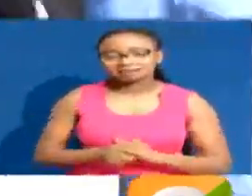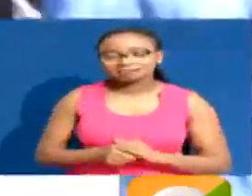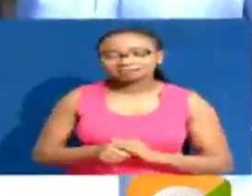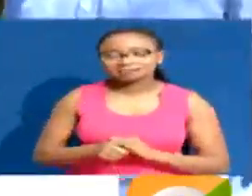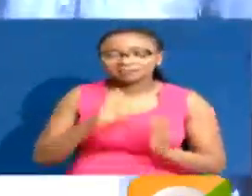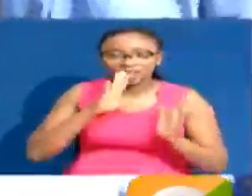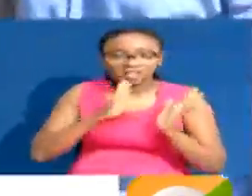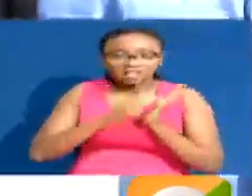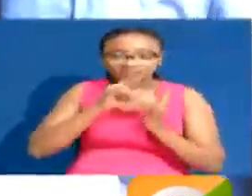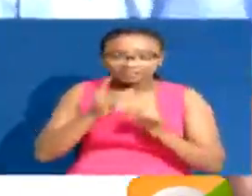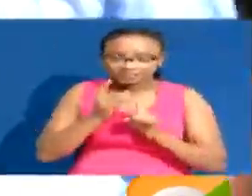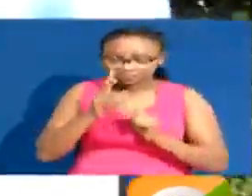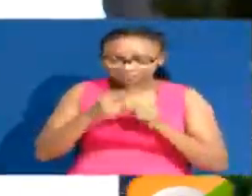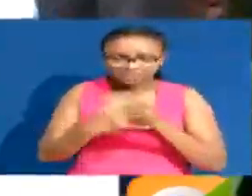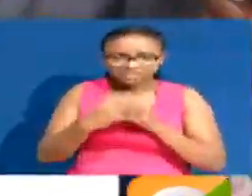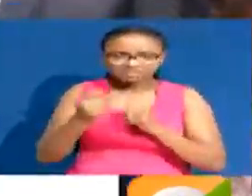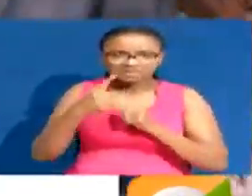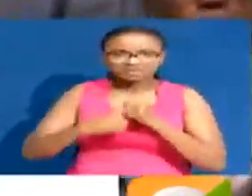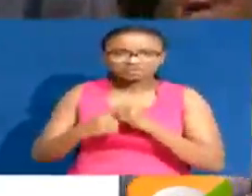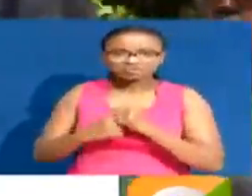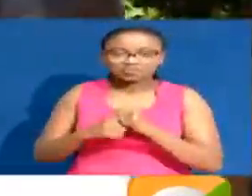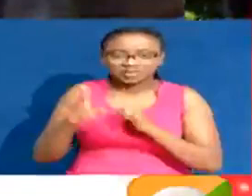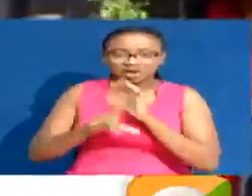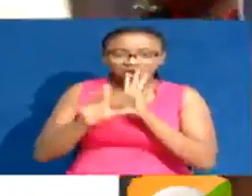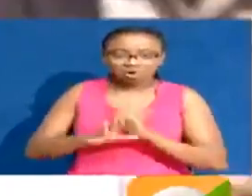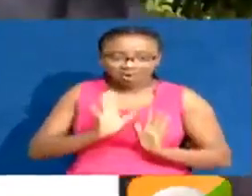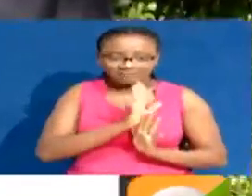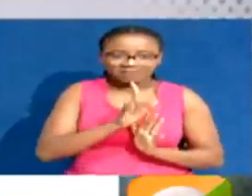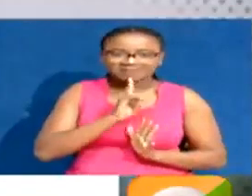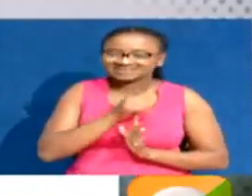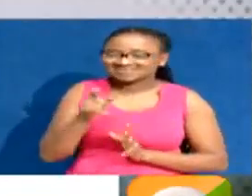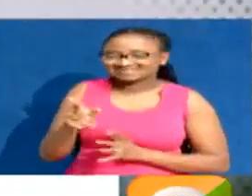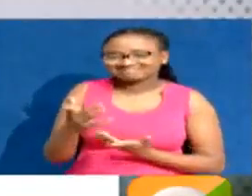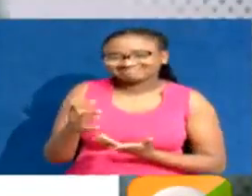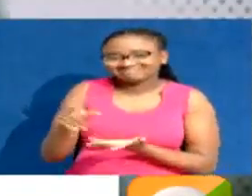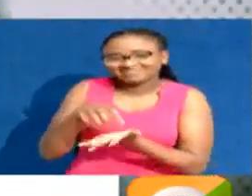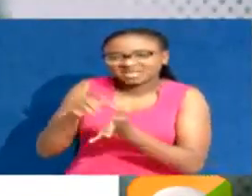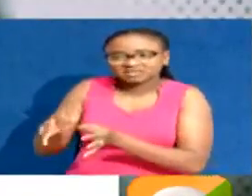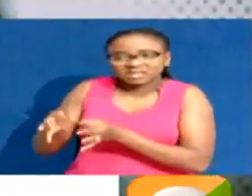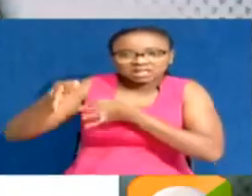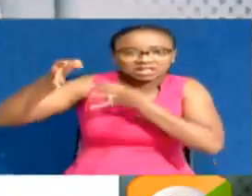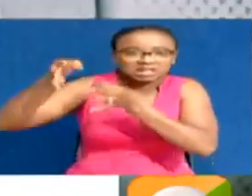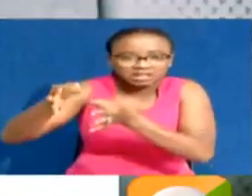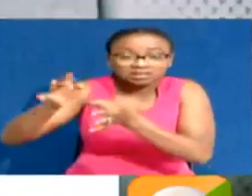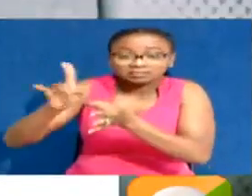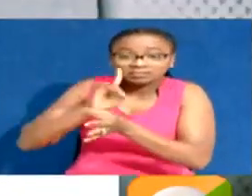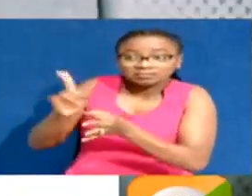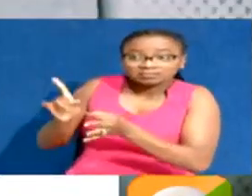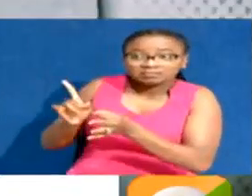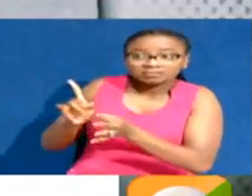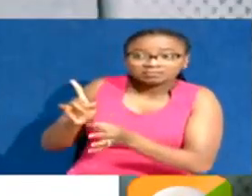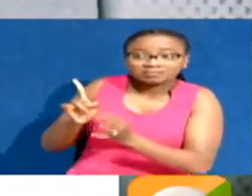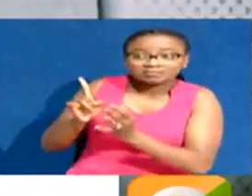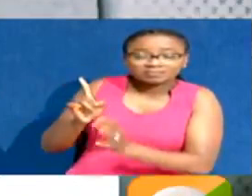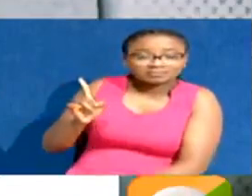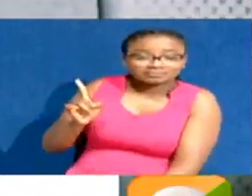letter dated June 28, Governor Obado, through his lawyer, had sought postponement of the trial. The letter reads in part, "My